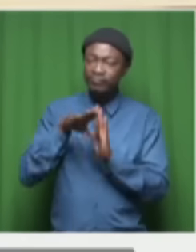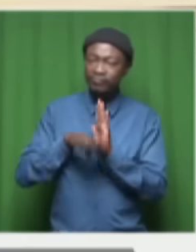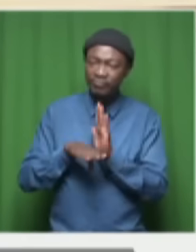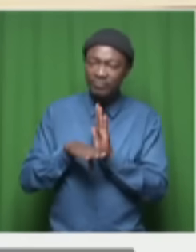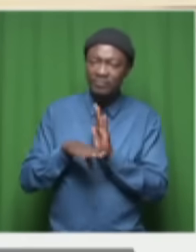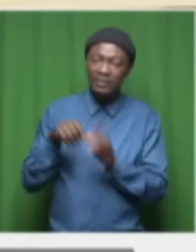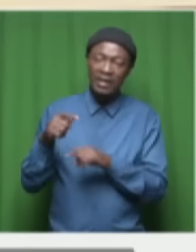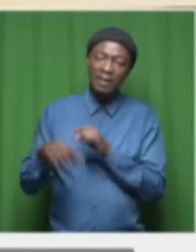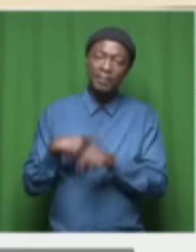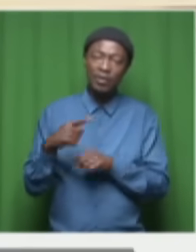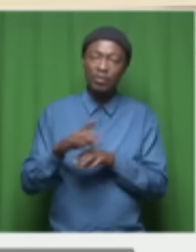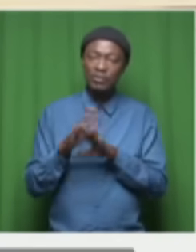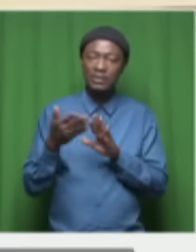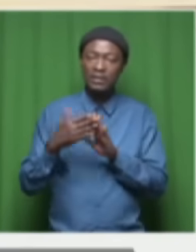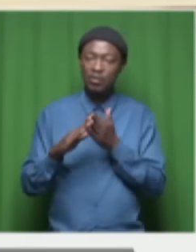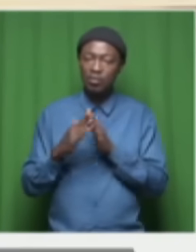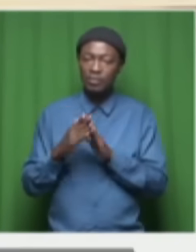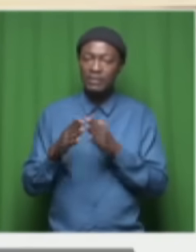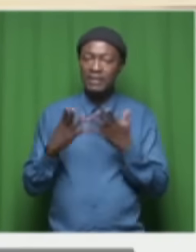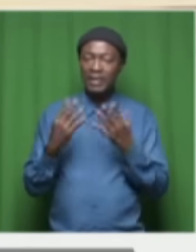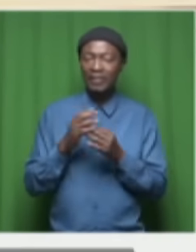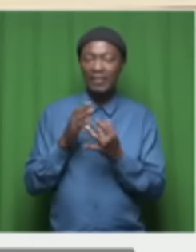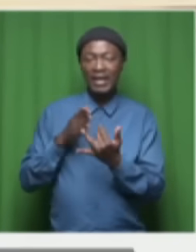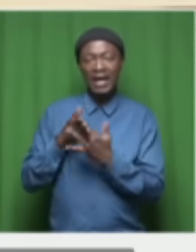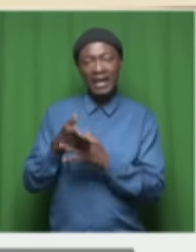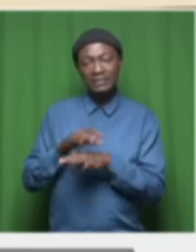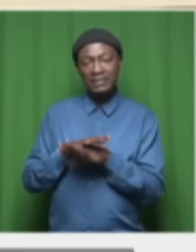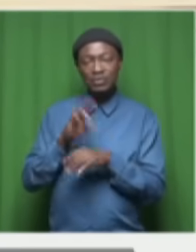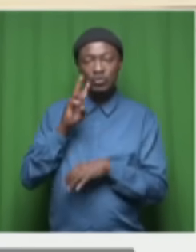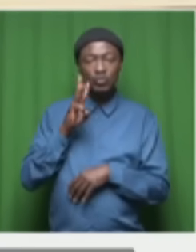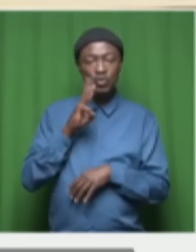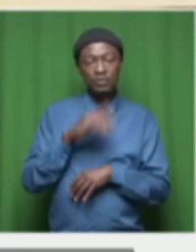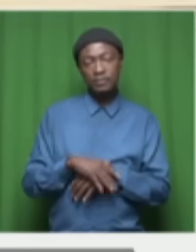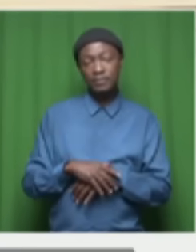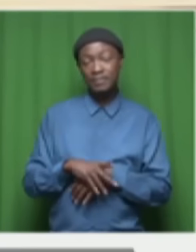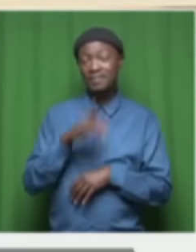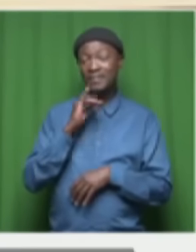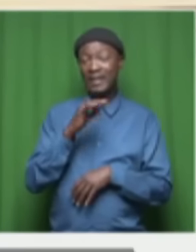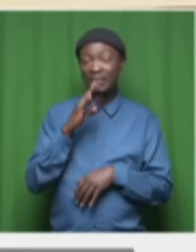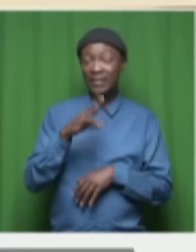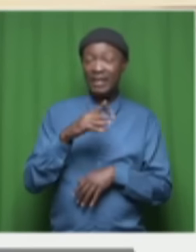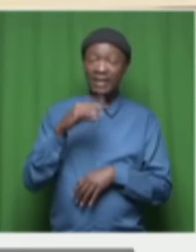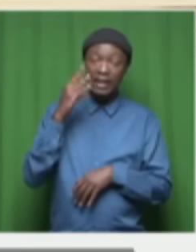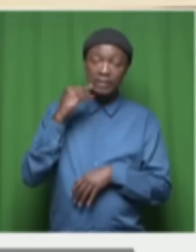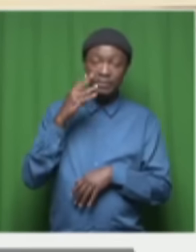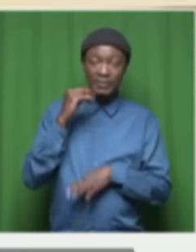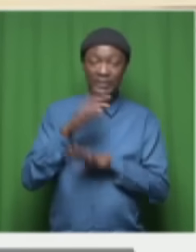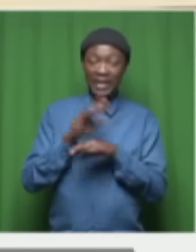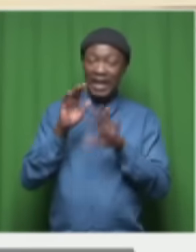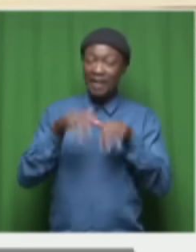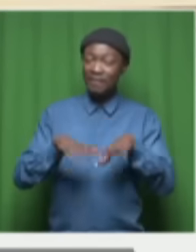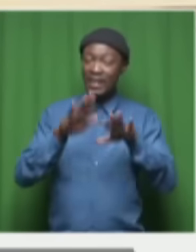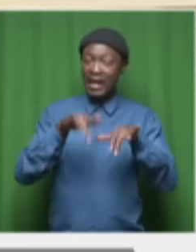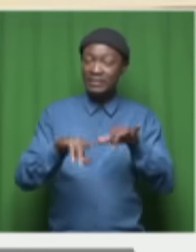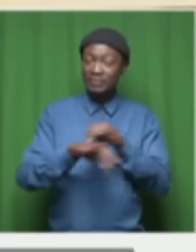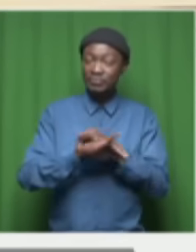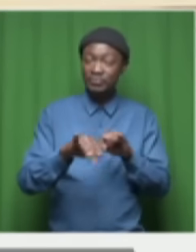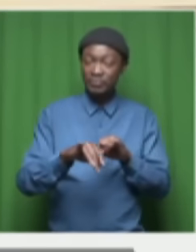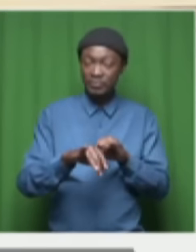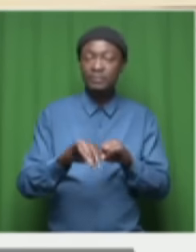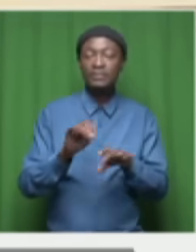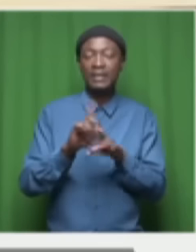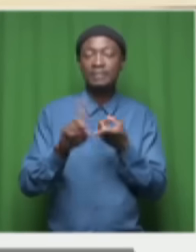in terms of the communities having access to water. Now, when they're experiencing floods, it actually